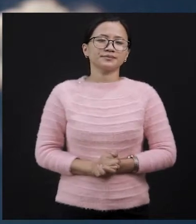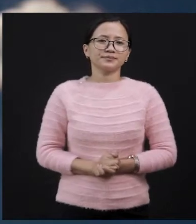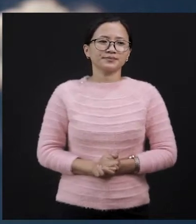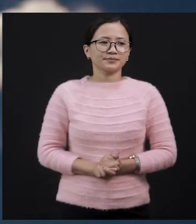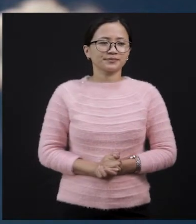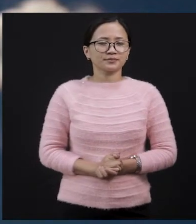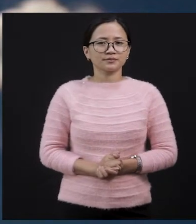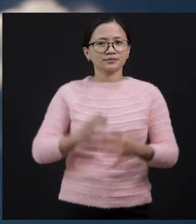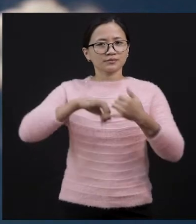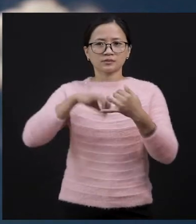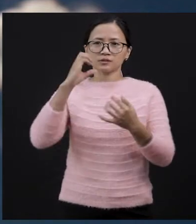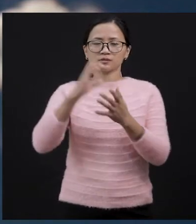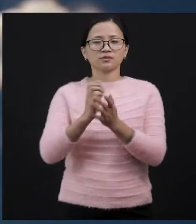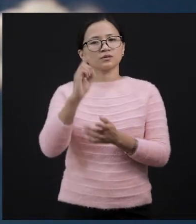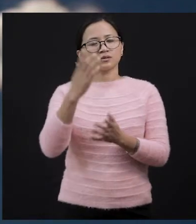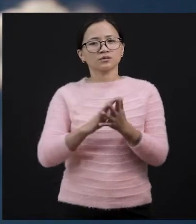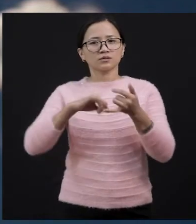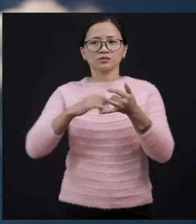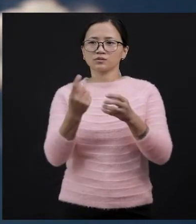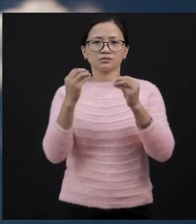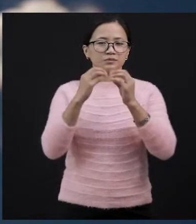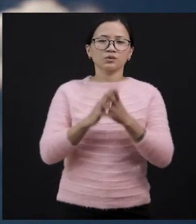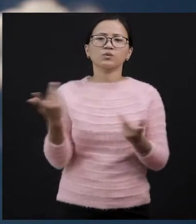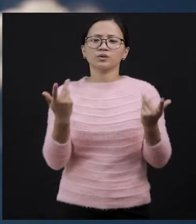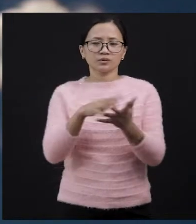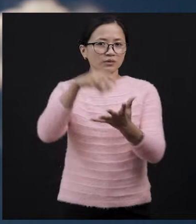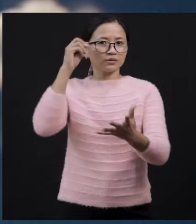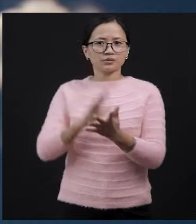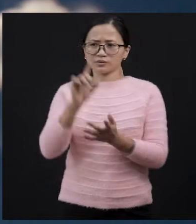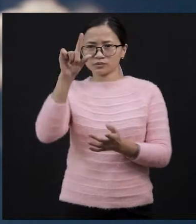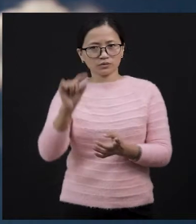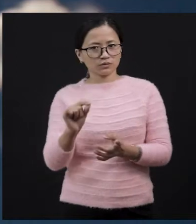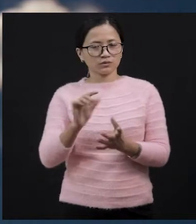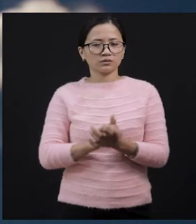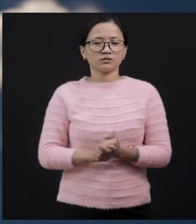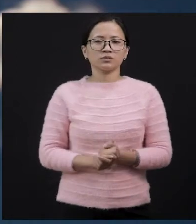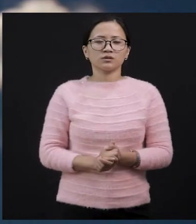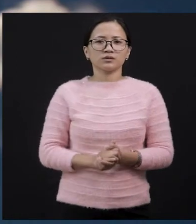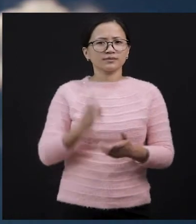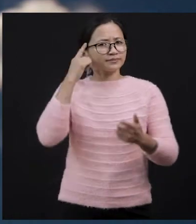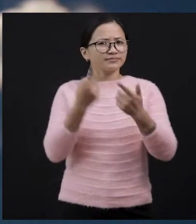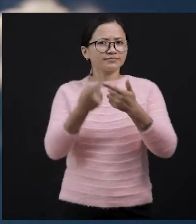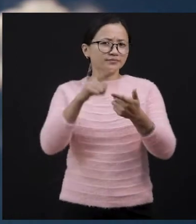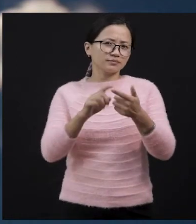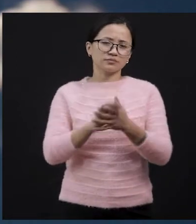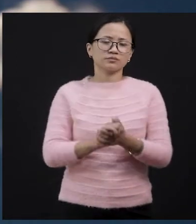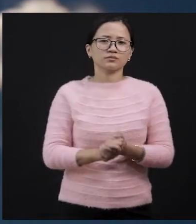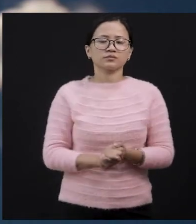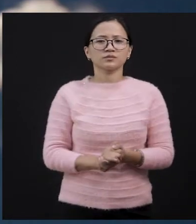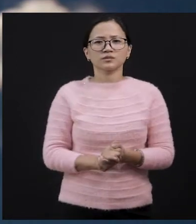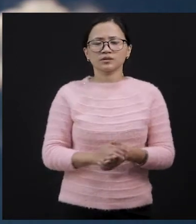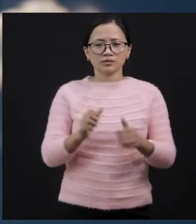Okay? And science is also one subject where we learn by doing experiment, by